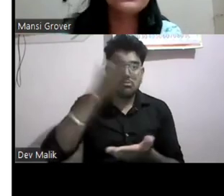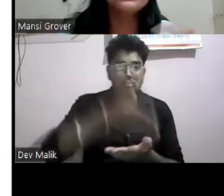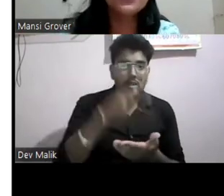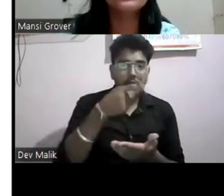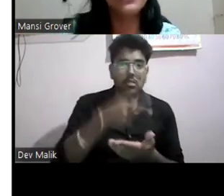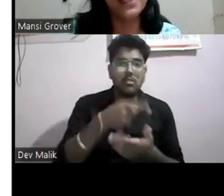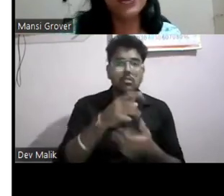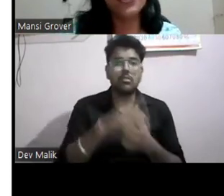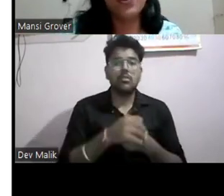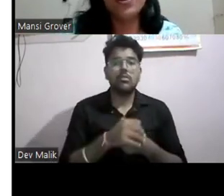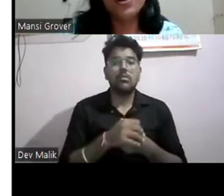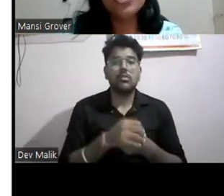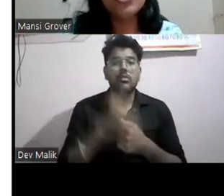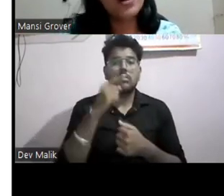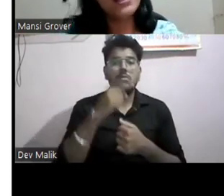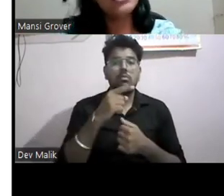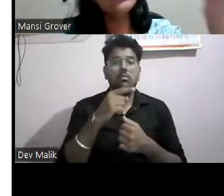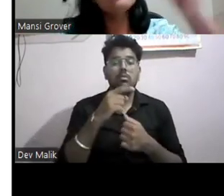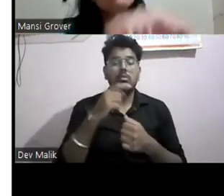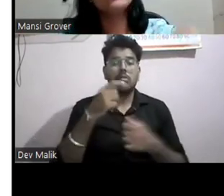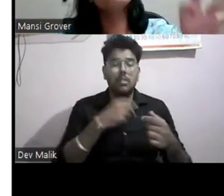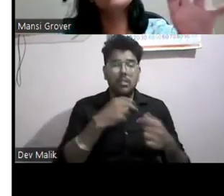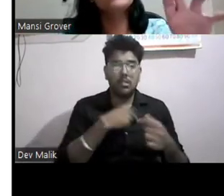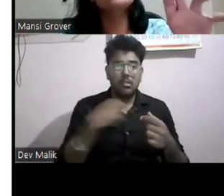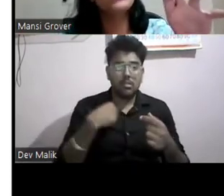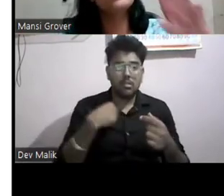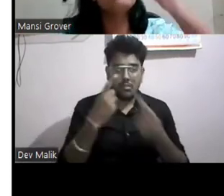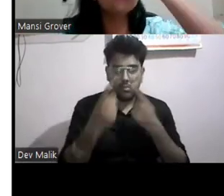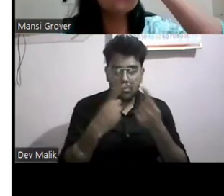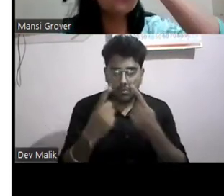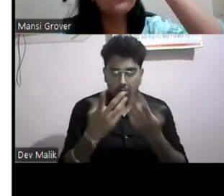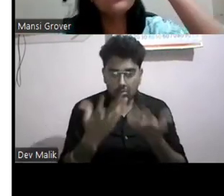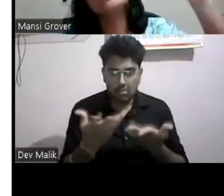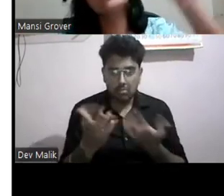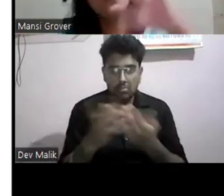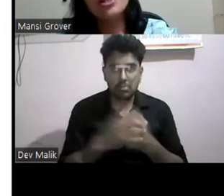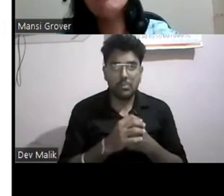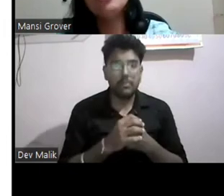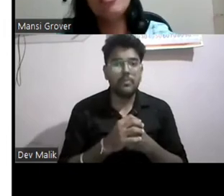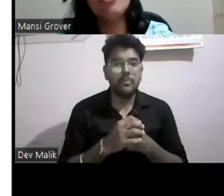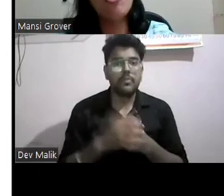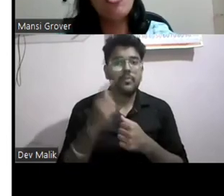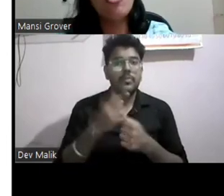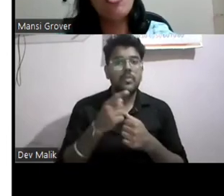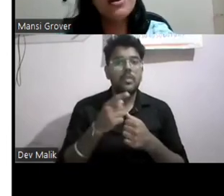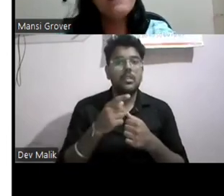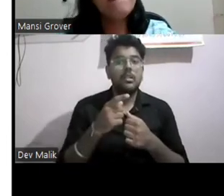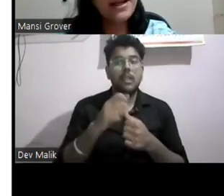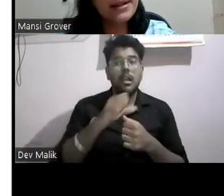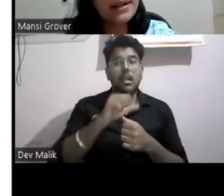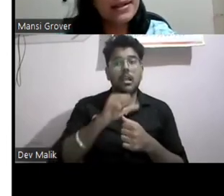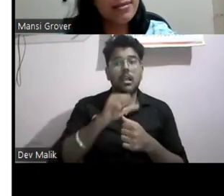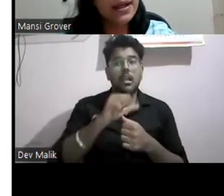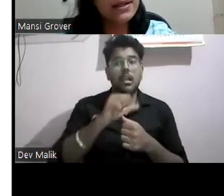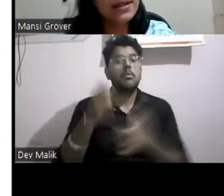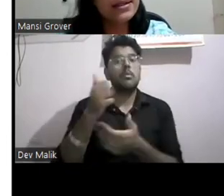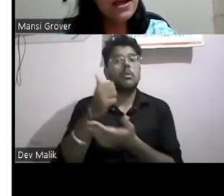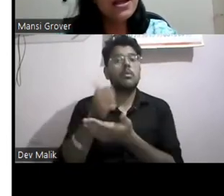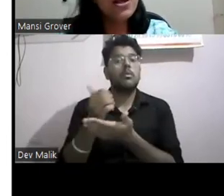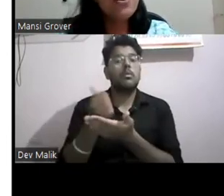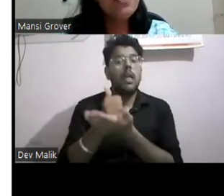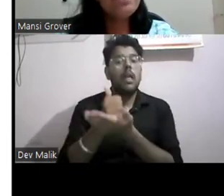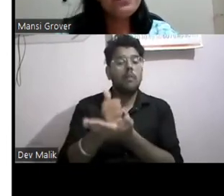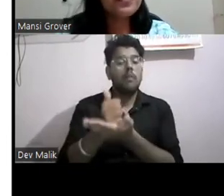from where he could get cured. So again, he would become that kind of person who is curing people of their mental